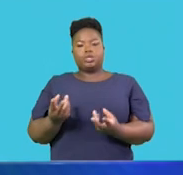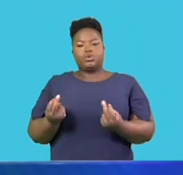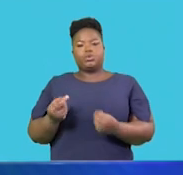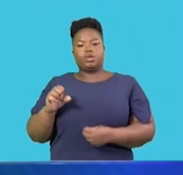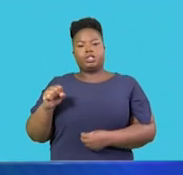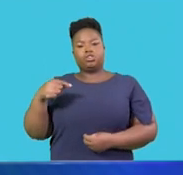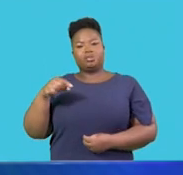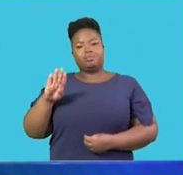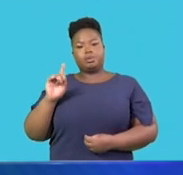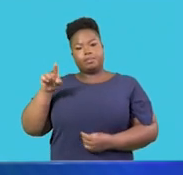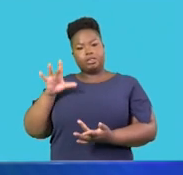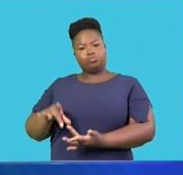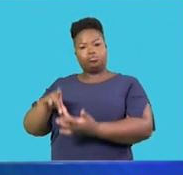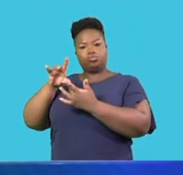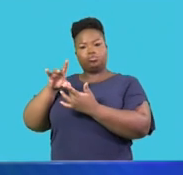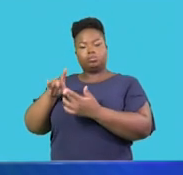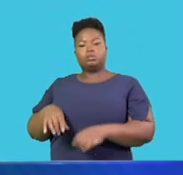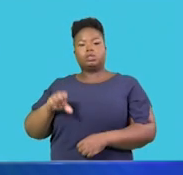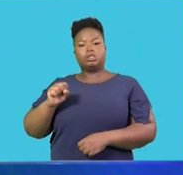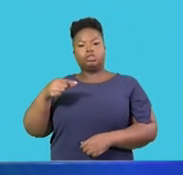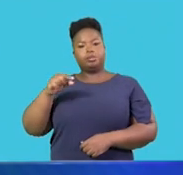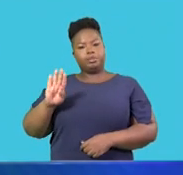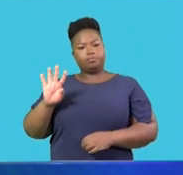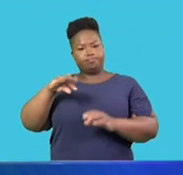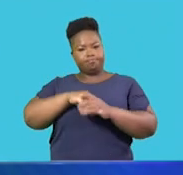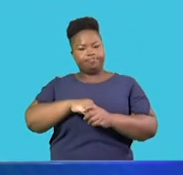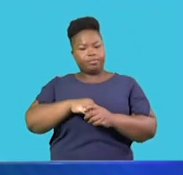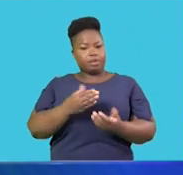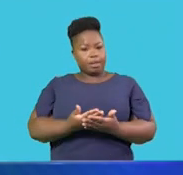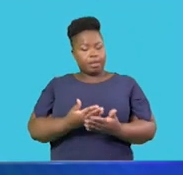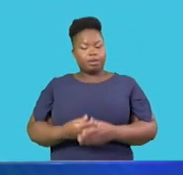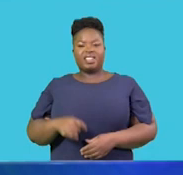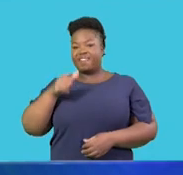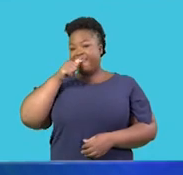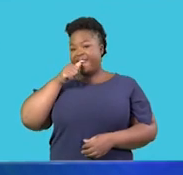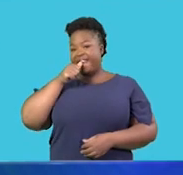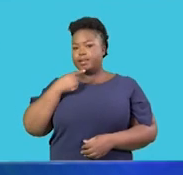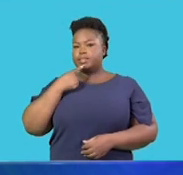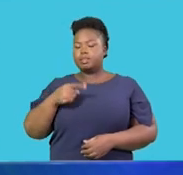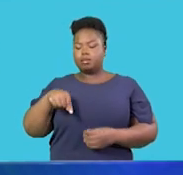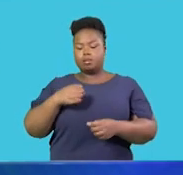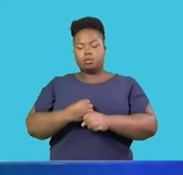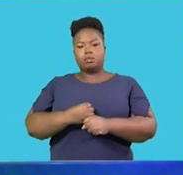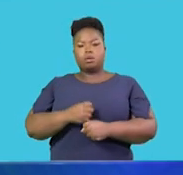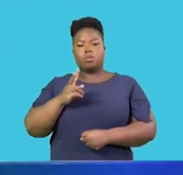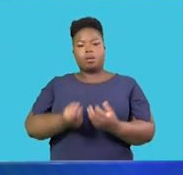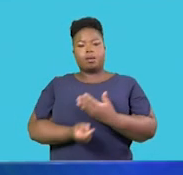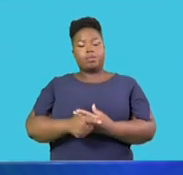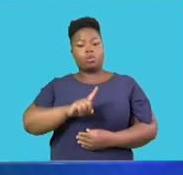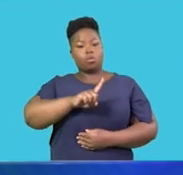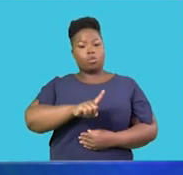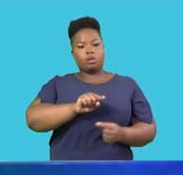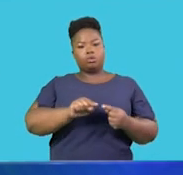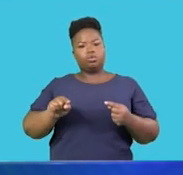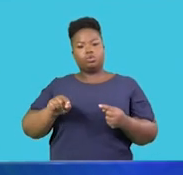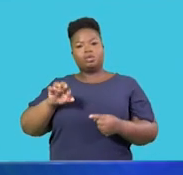ngasinye guluize chikelele Ukbalibe ingale enye yola lue zgolo U Muzekha uti u nyulo luna lonyagaga luzakubanjwa pakati kwa mtla wukala na